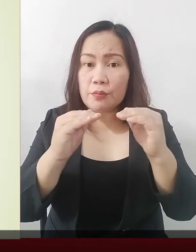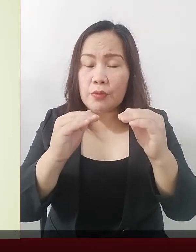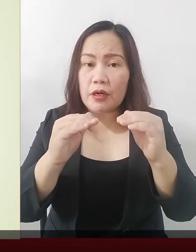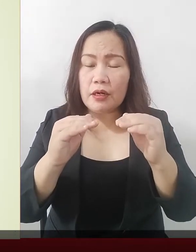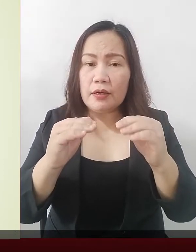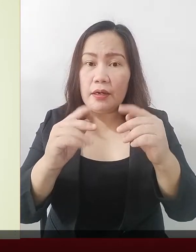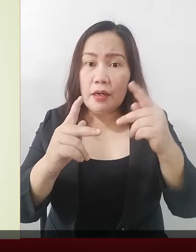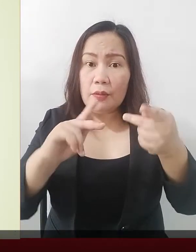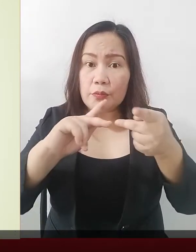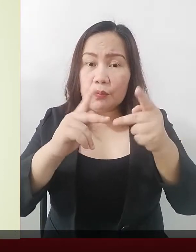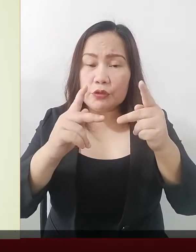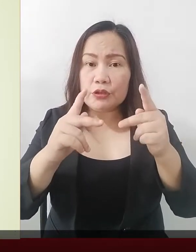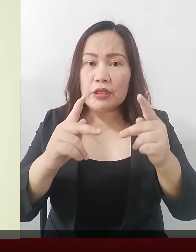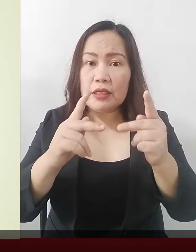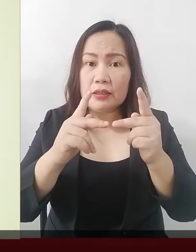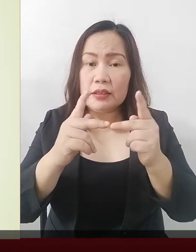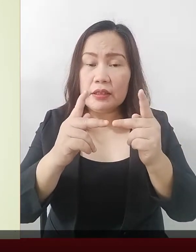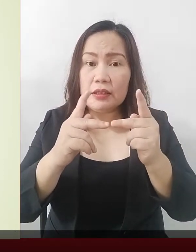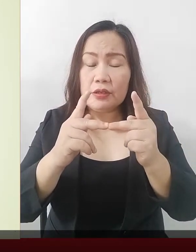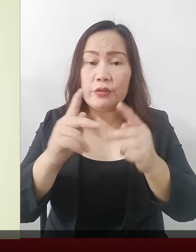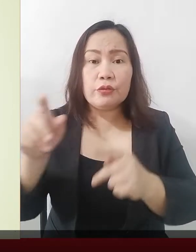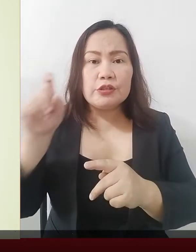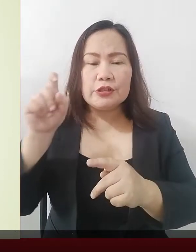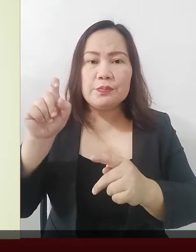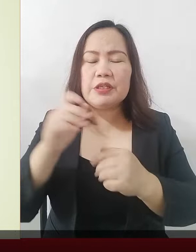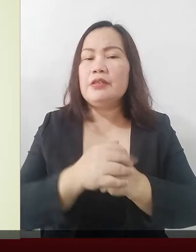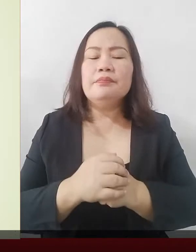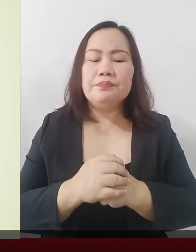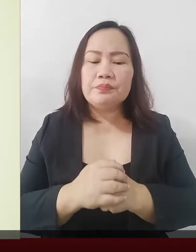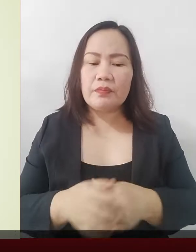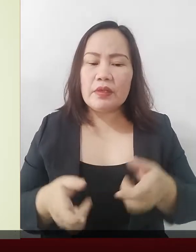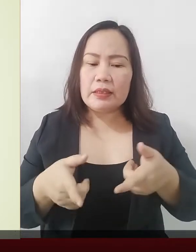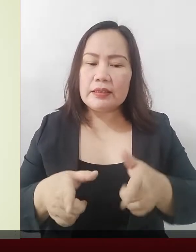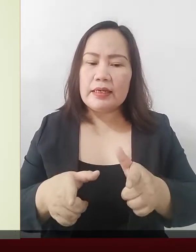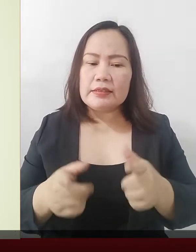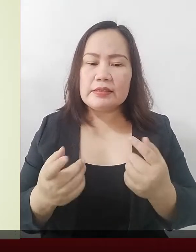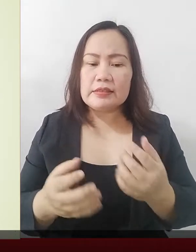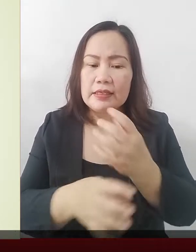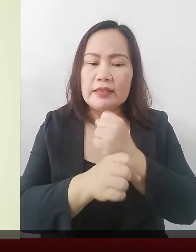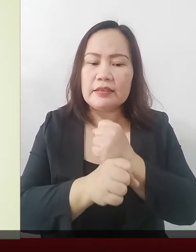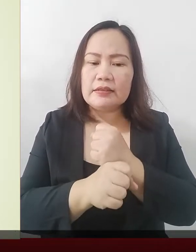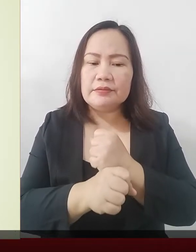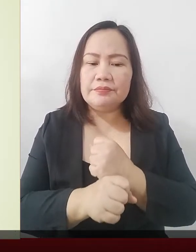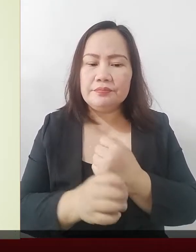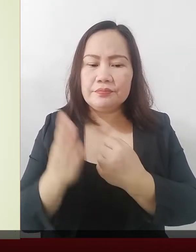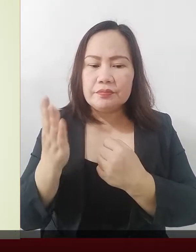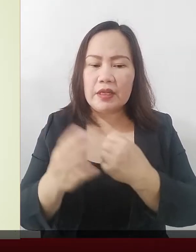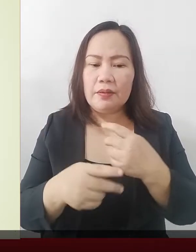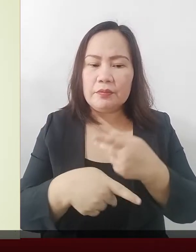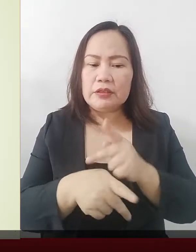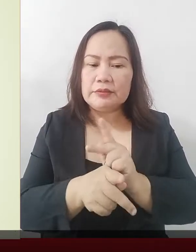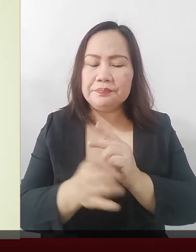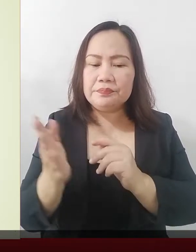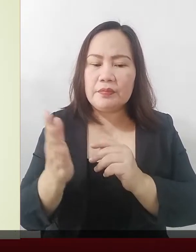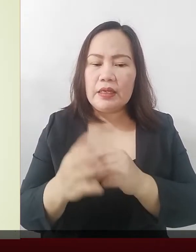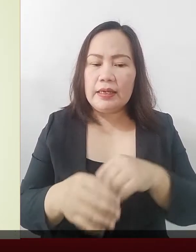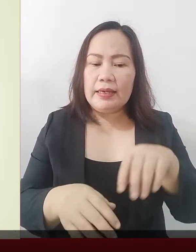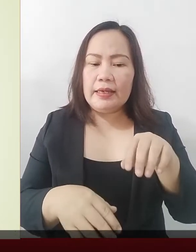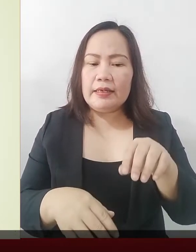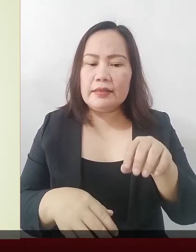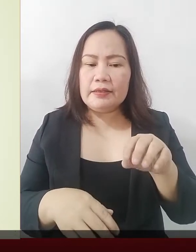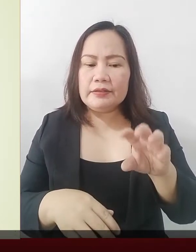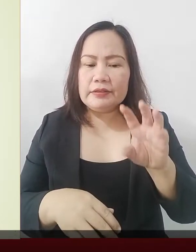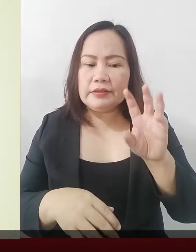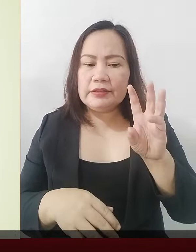to the speed. Let us try to get the product of the pairs of values. The pair 60